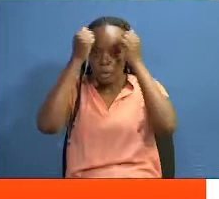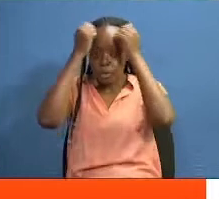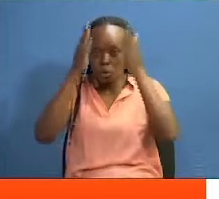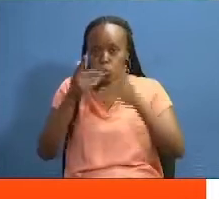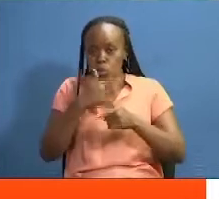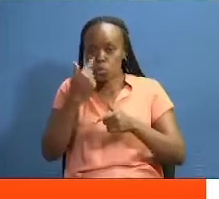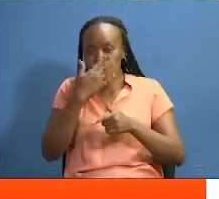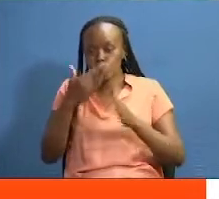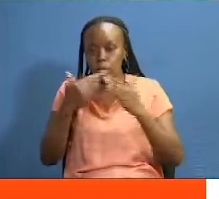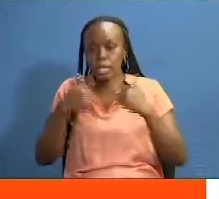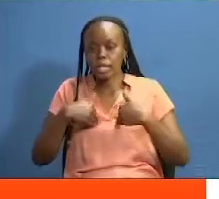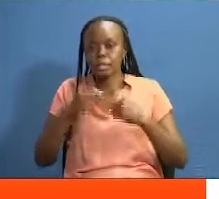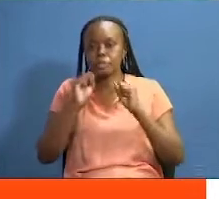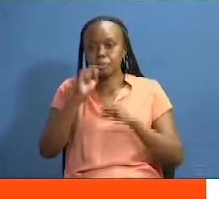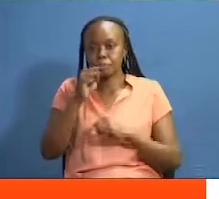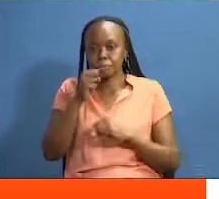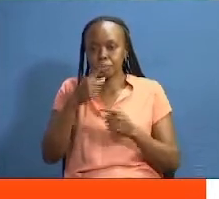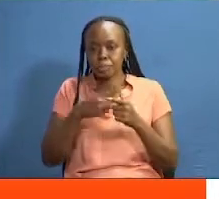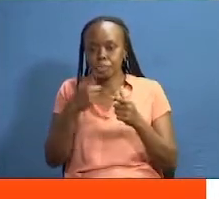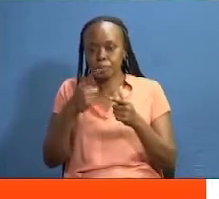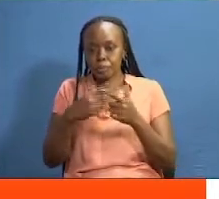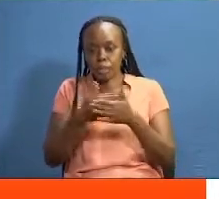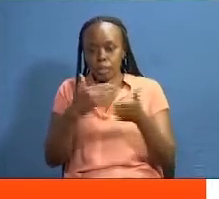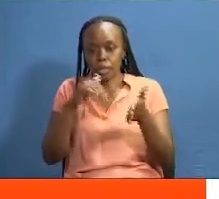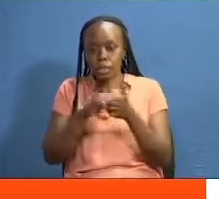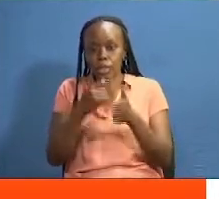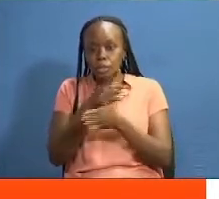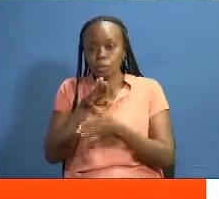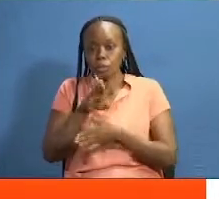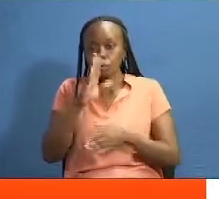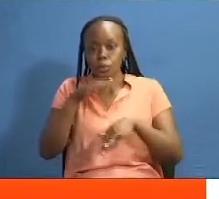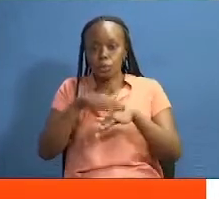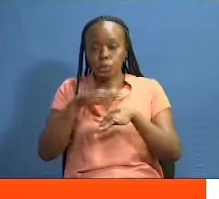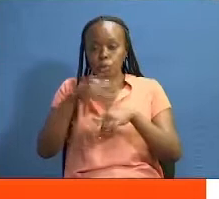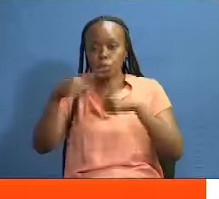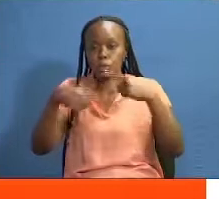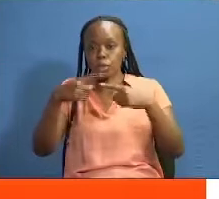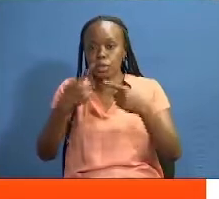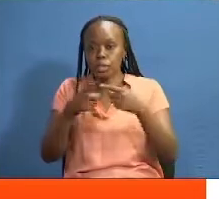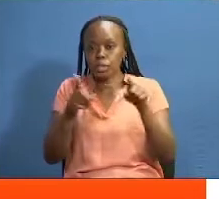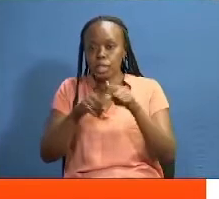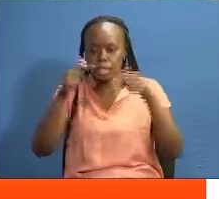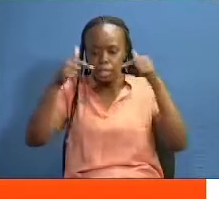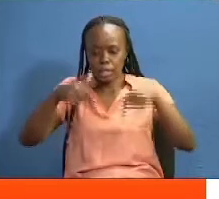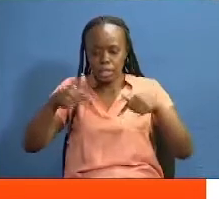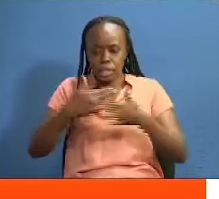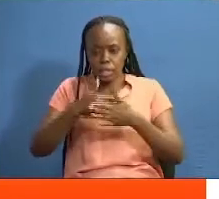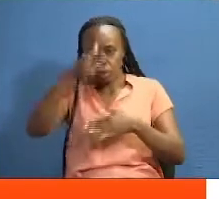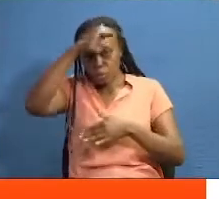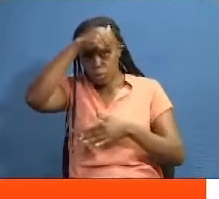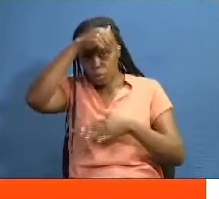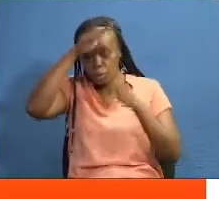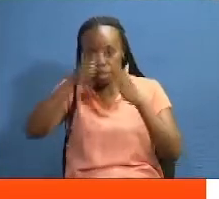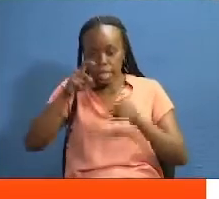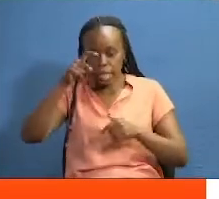done economics. Right. All right? Then, after that, you are good to go. But immediately after graduation,